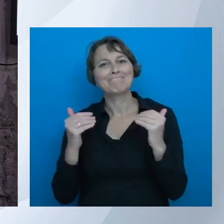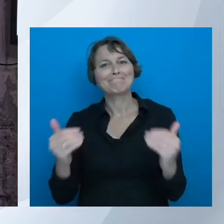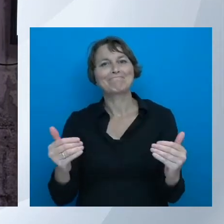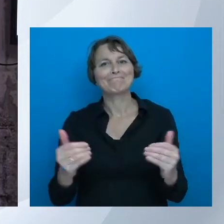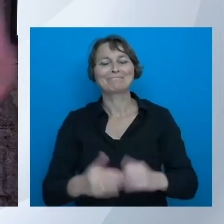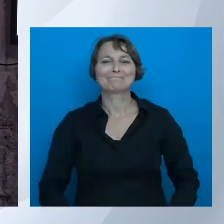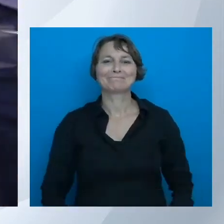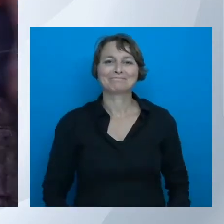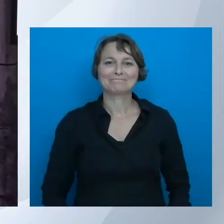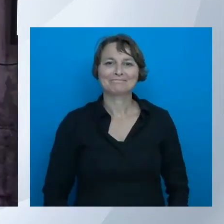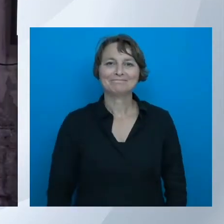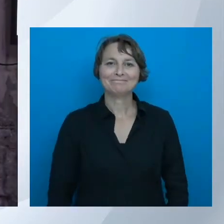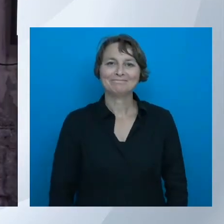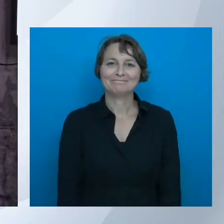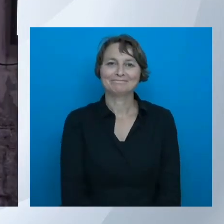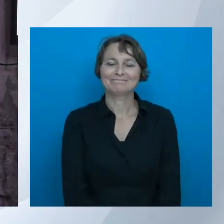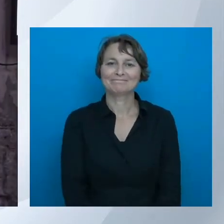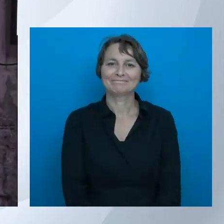luck. Thanks.